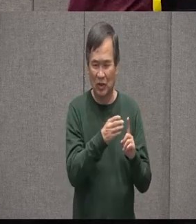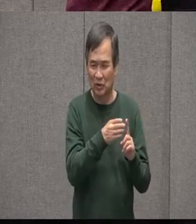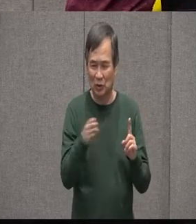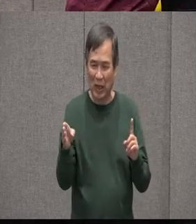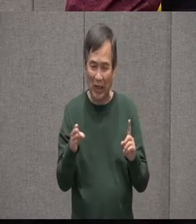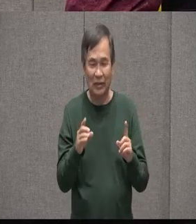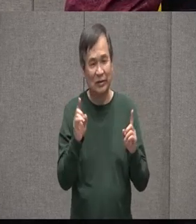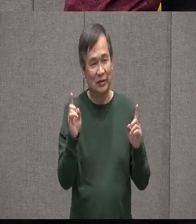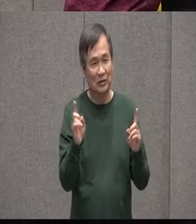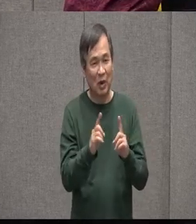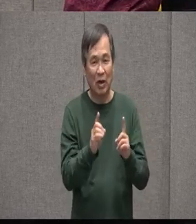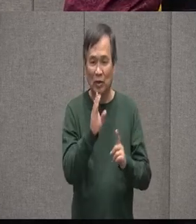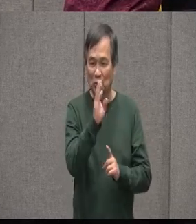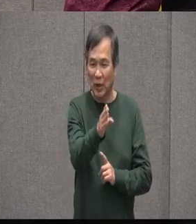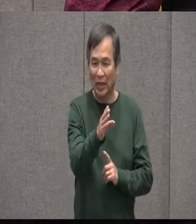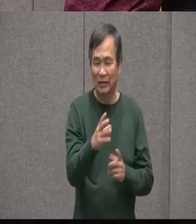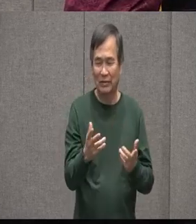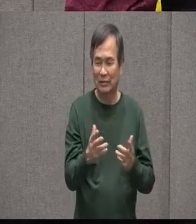points.